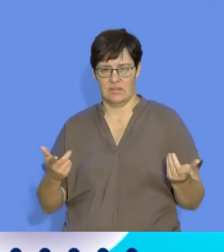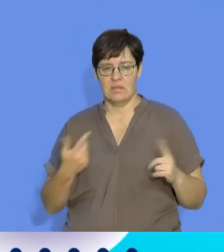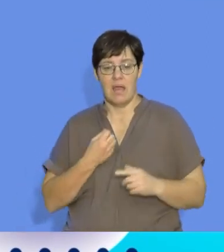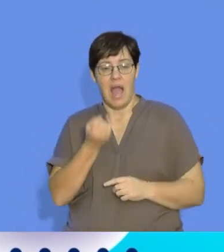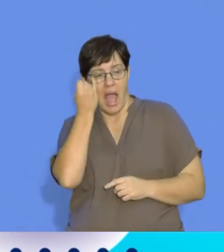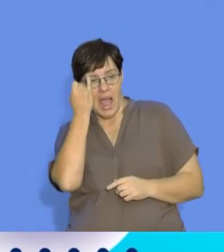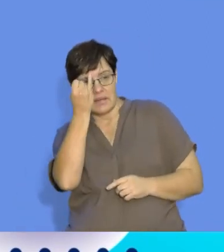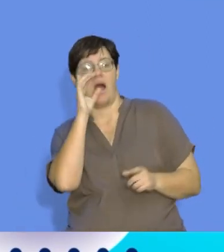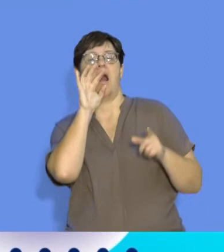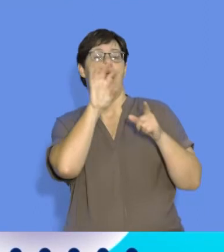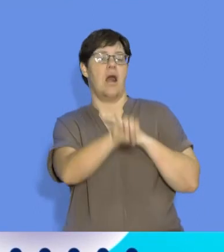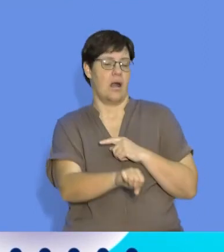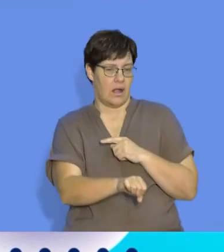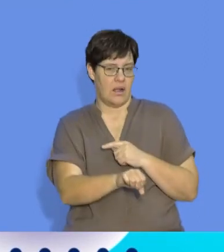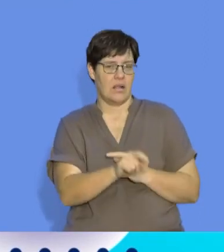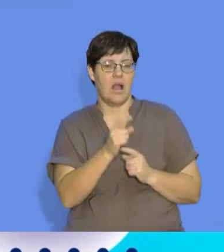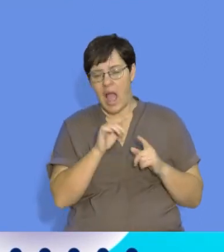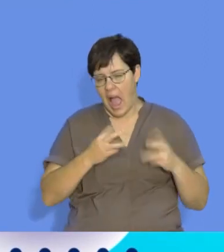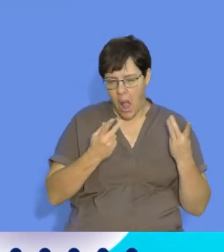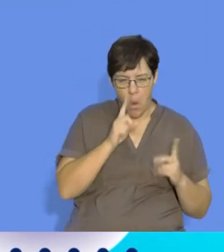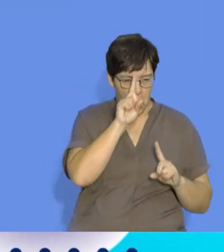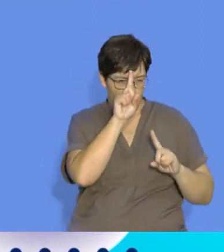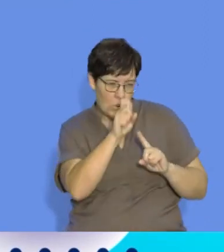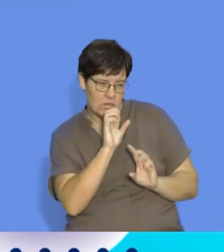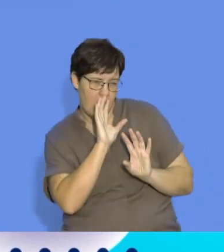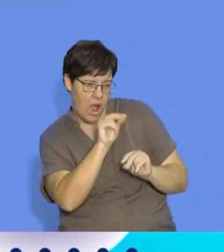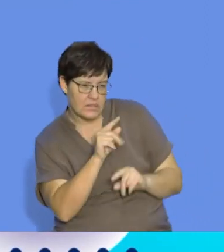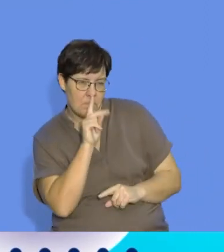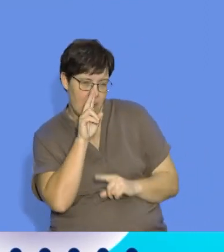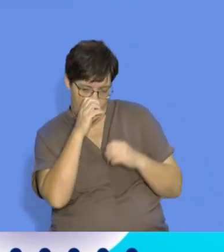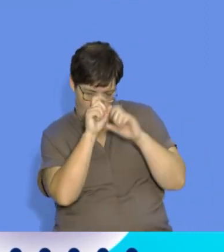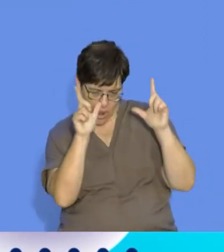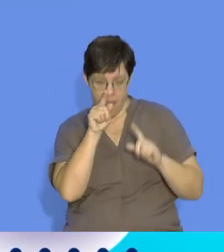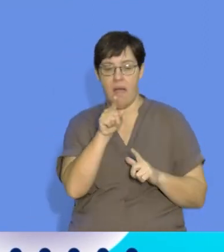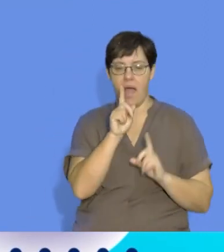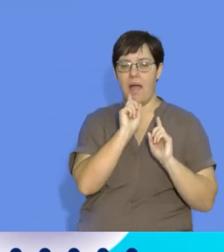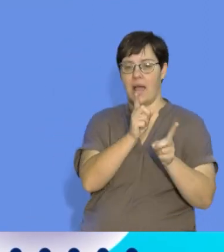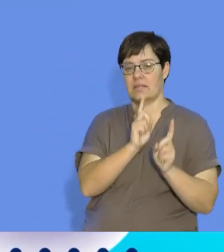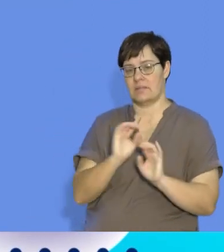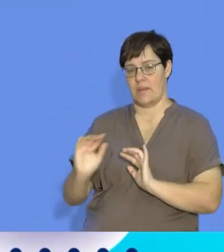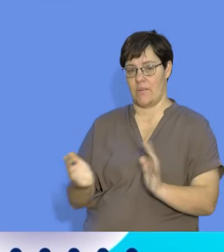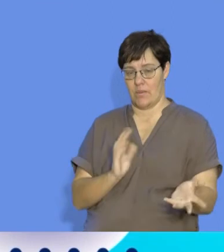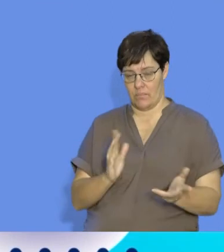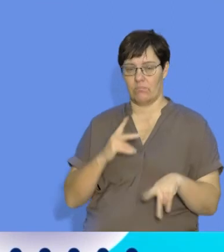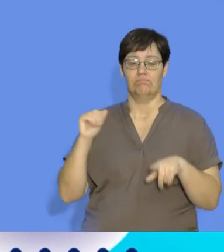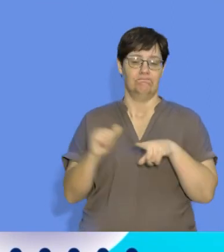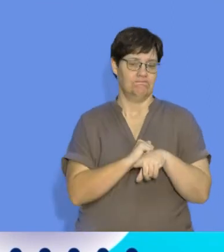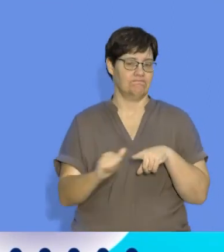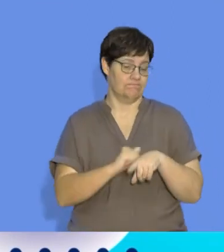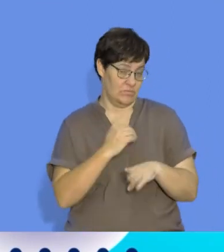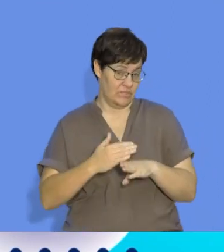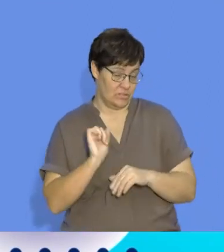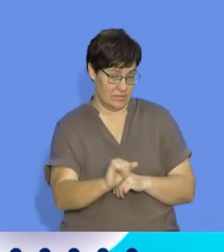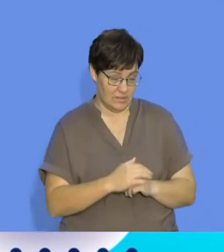you an idea of what is the style of questioning that you need to be aware of when you are trying to practice your